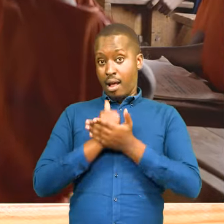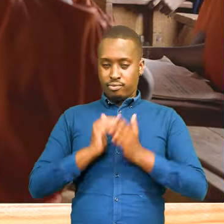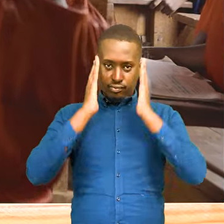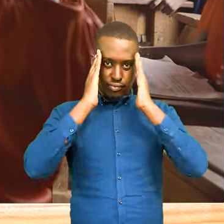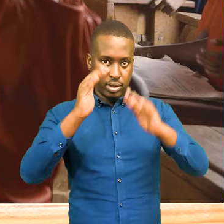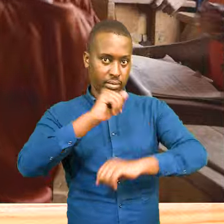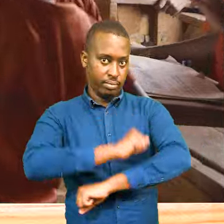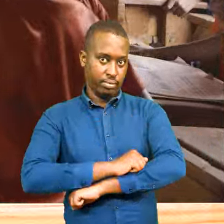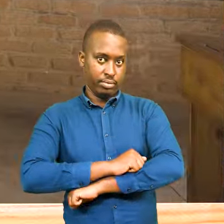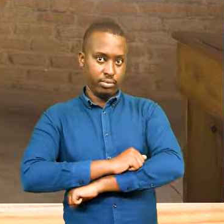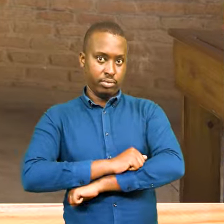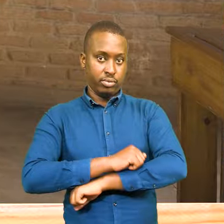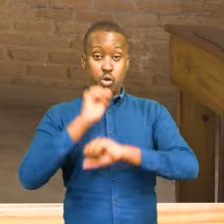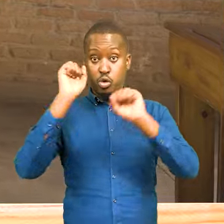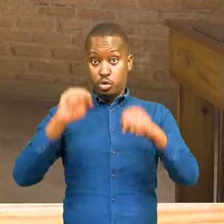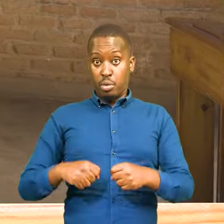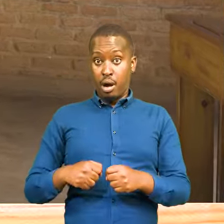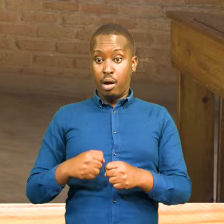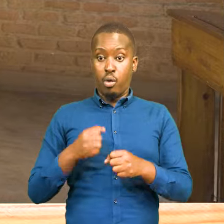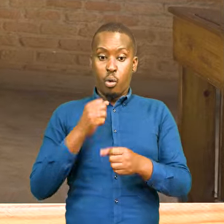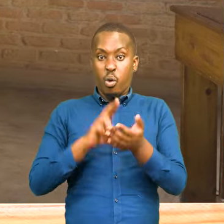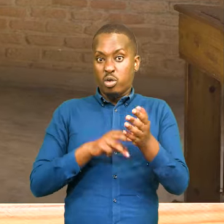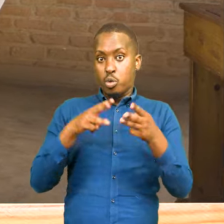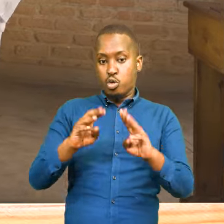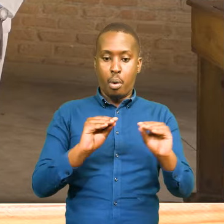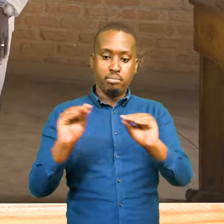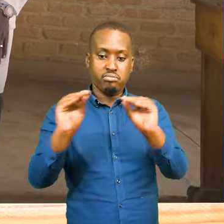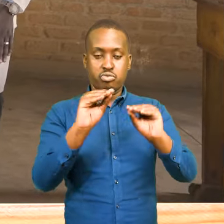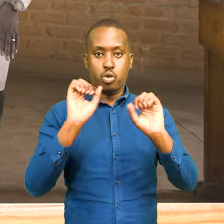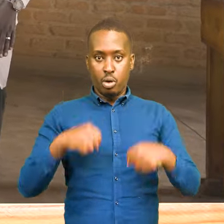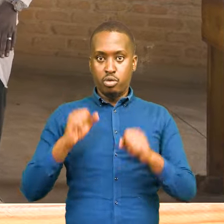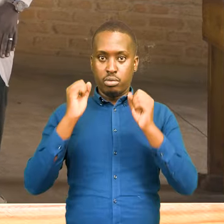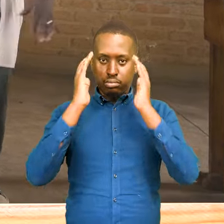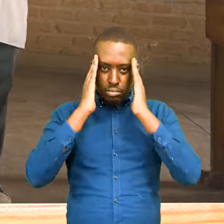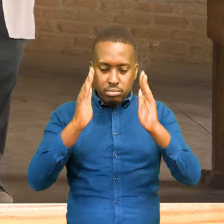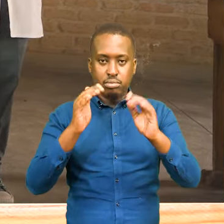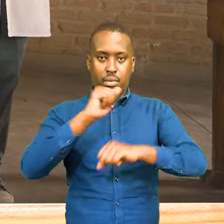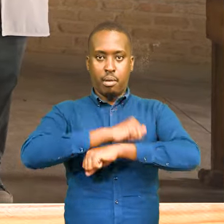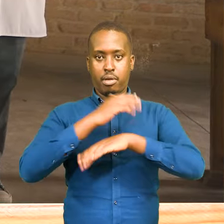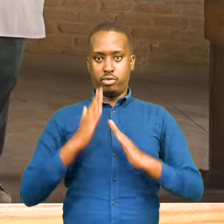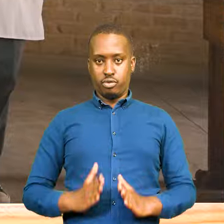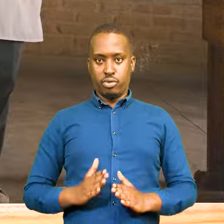to refocus the class. You can also incorporate movement to gain their attention.